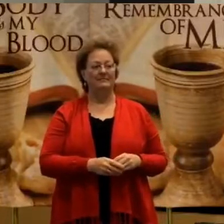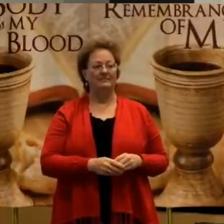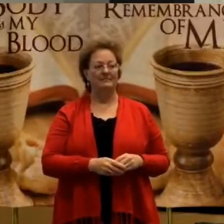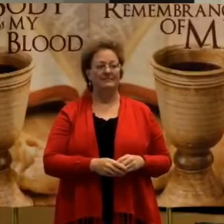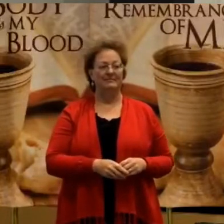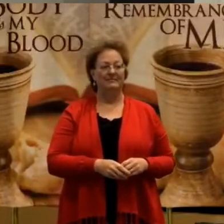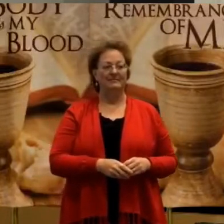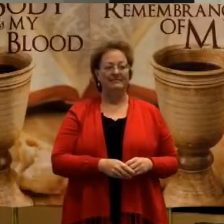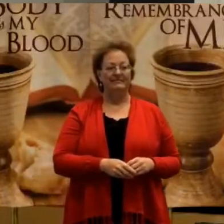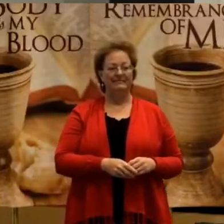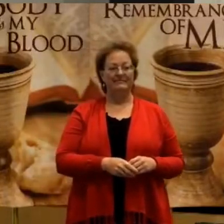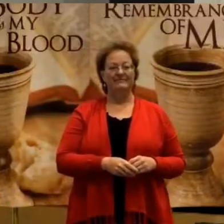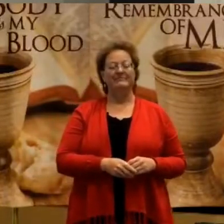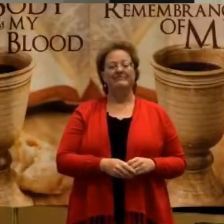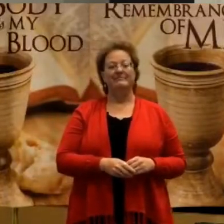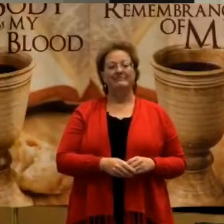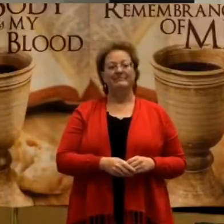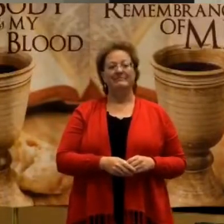decaffeinated.